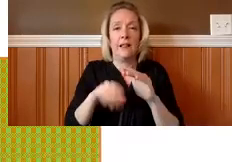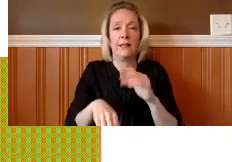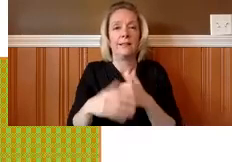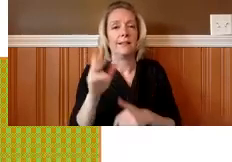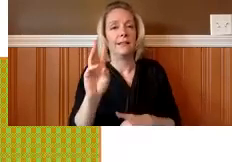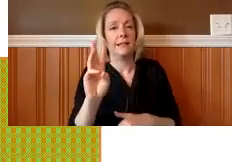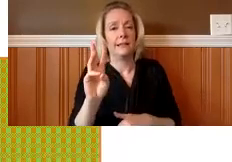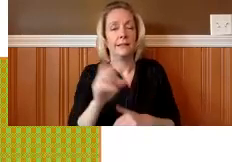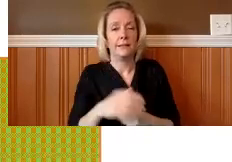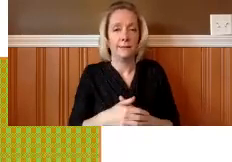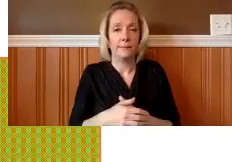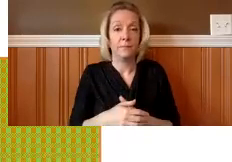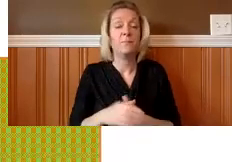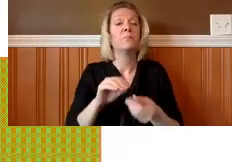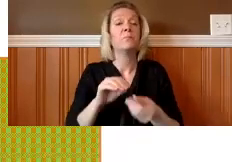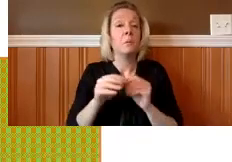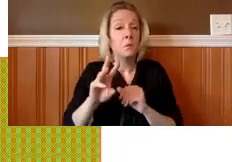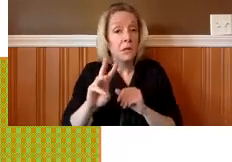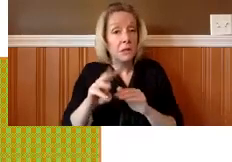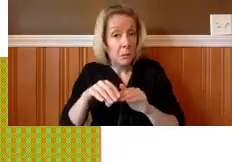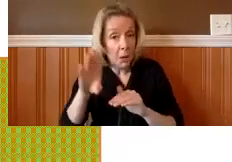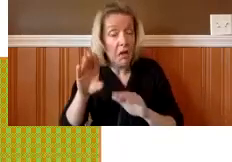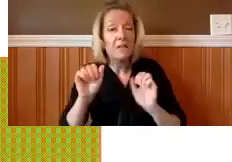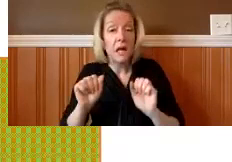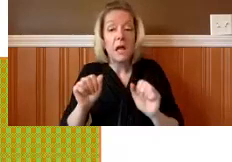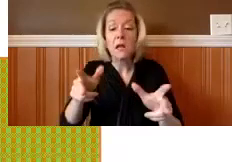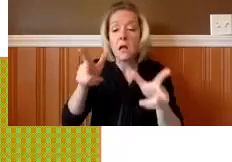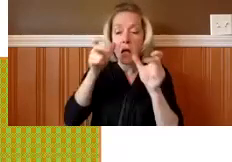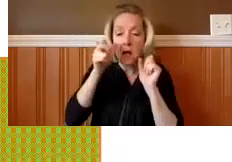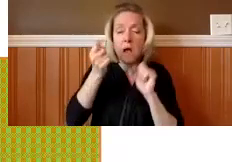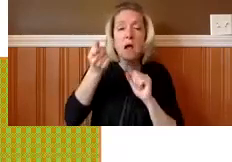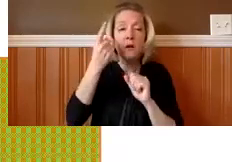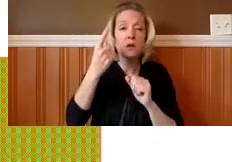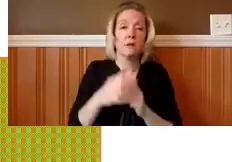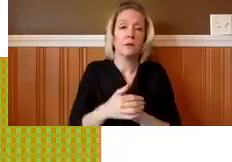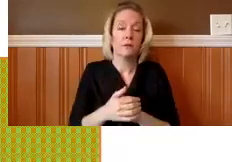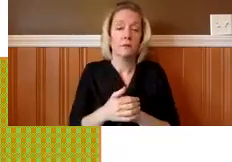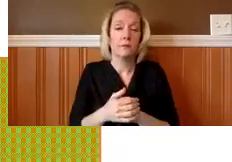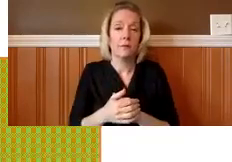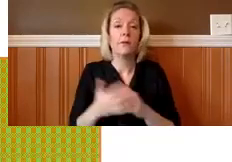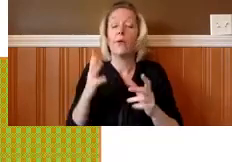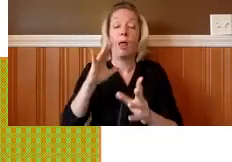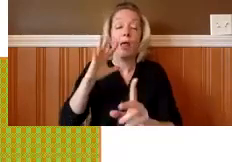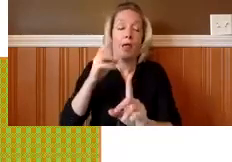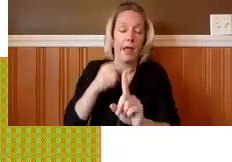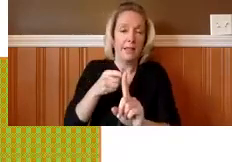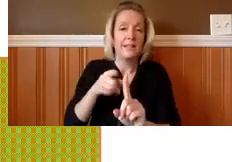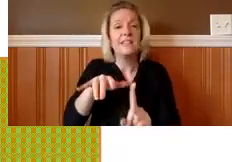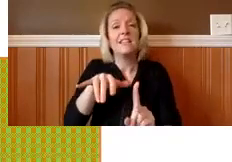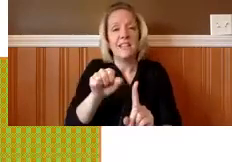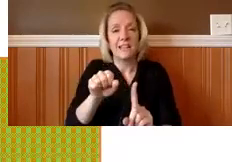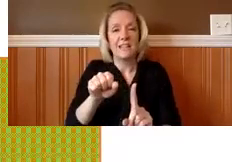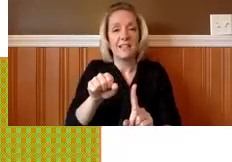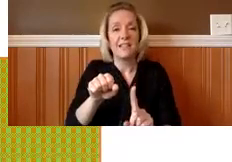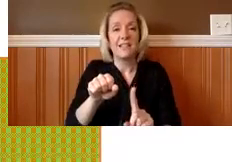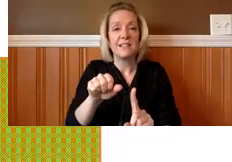happening in high phase 2 and into phase 3. So the answer is yes, it should be 3-dimensional